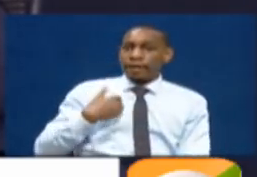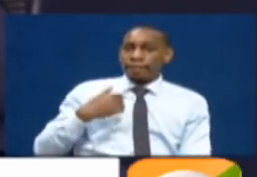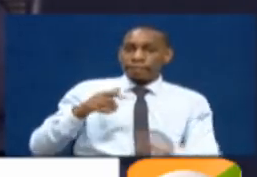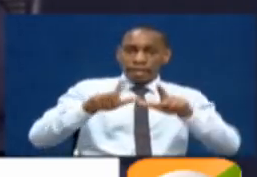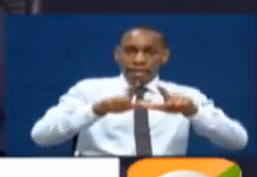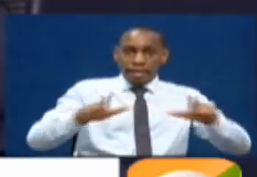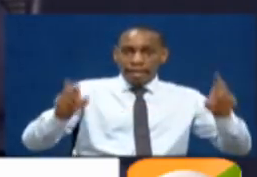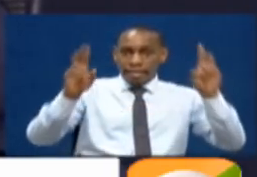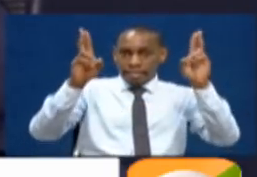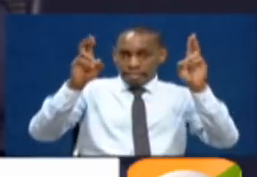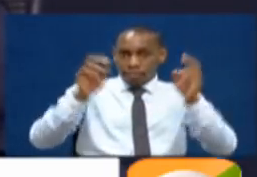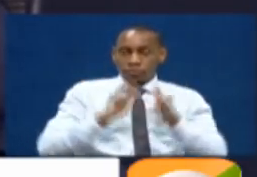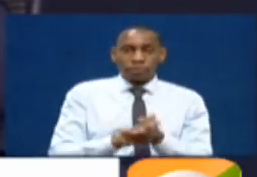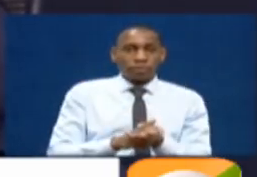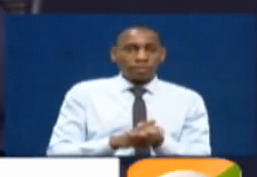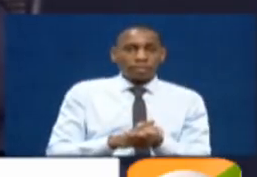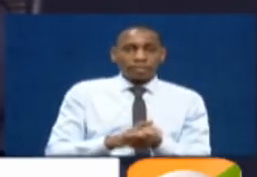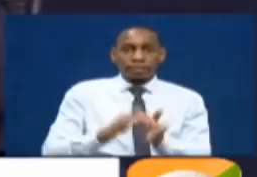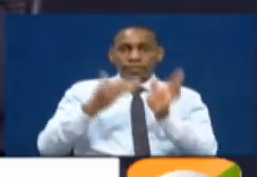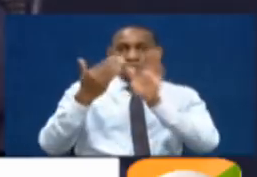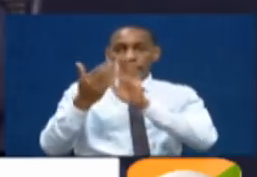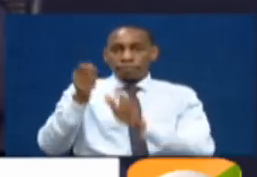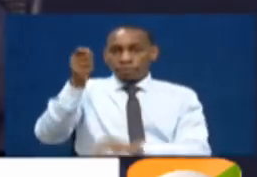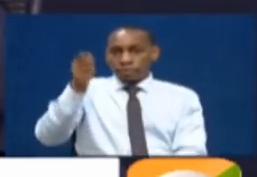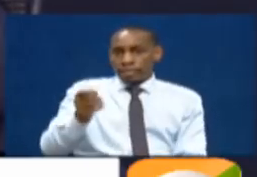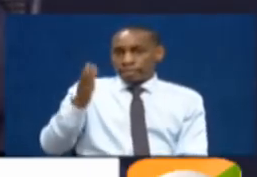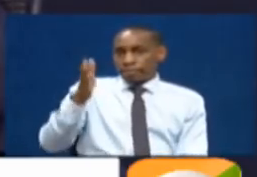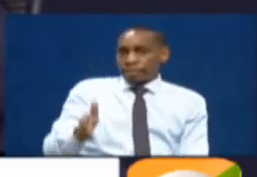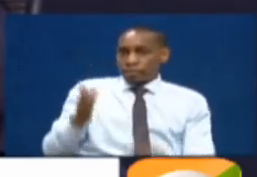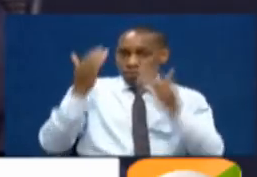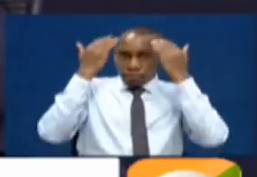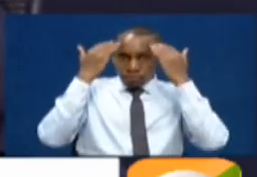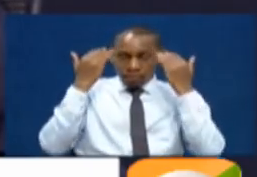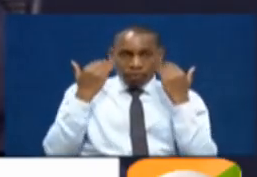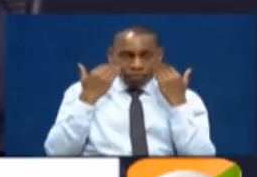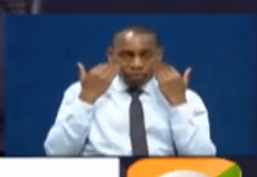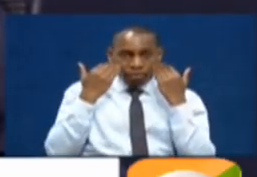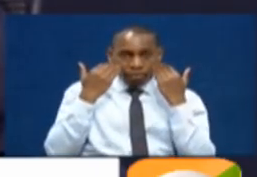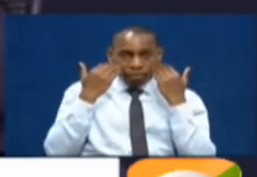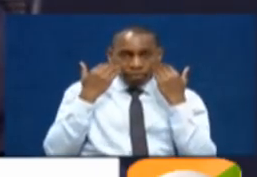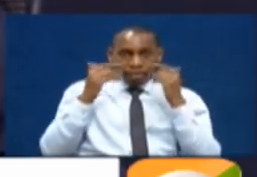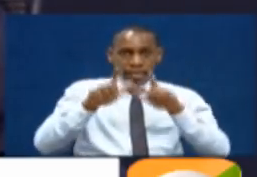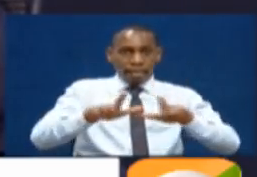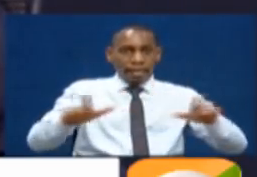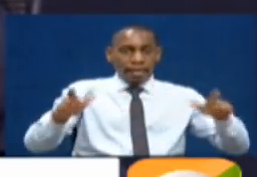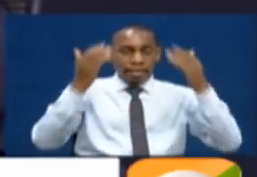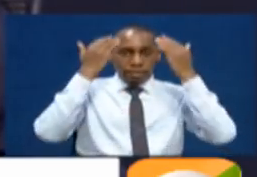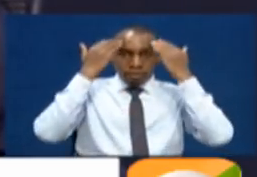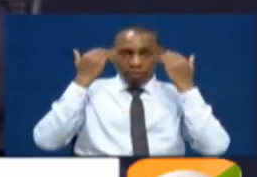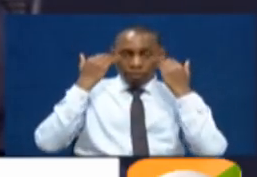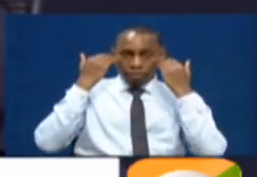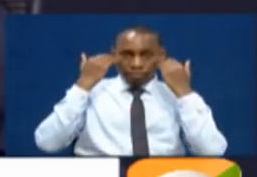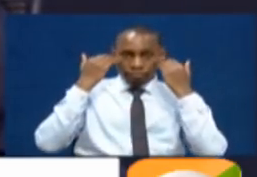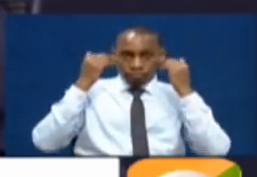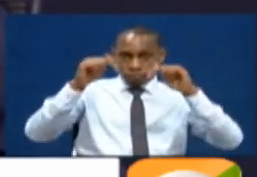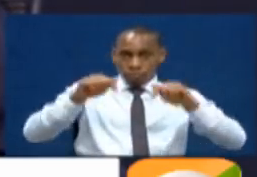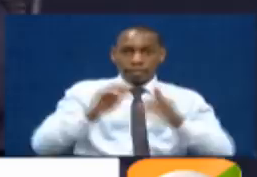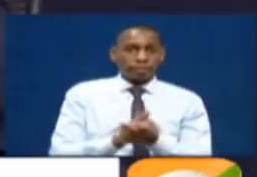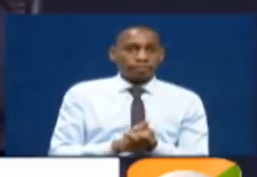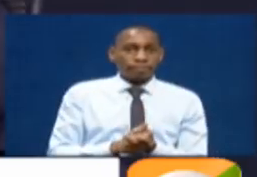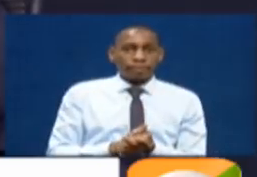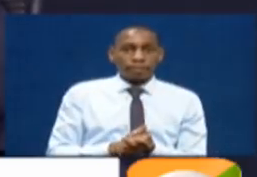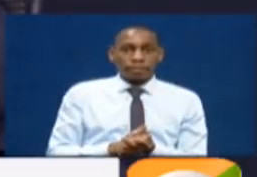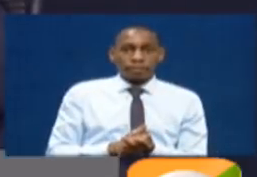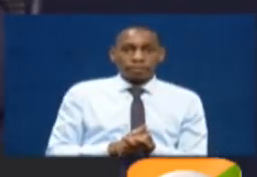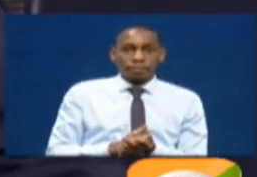matter, and you go to the magistrate's court or the land court today, you are being given